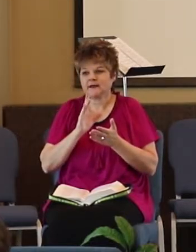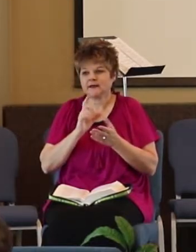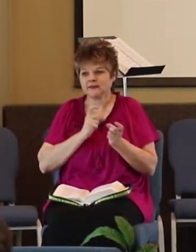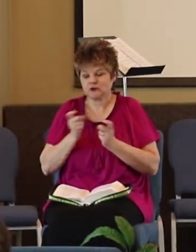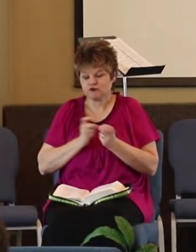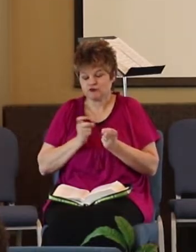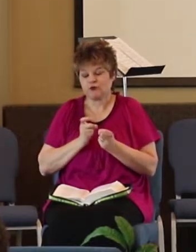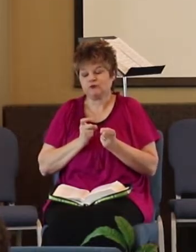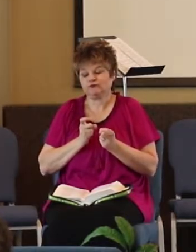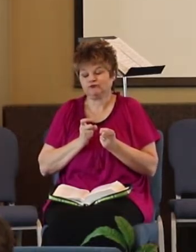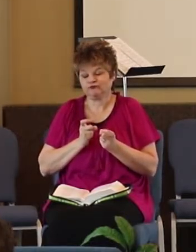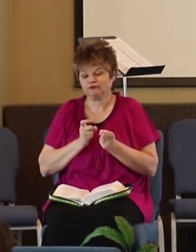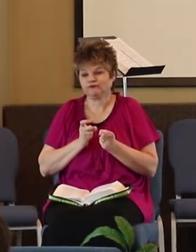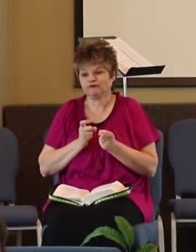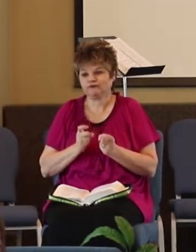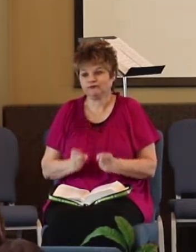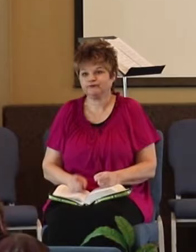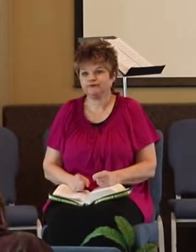control.